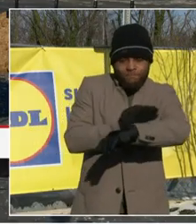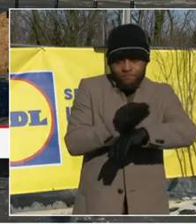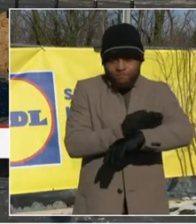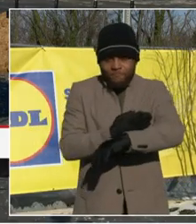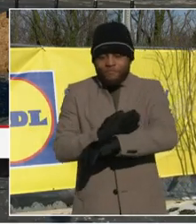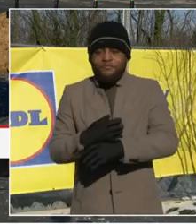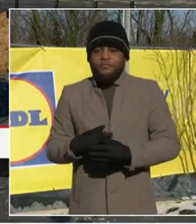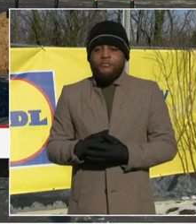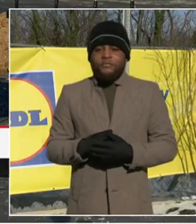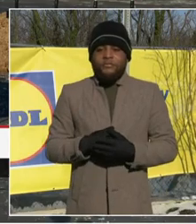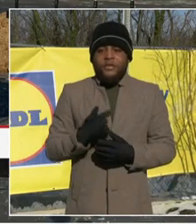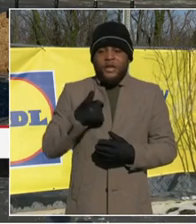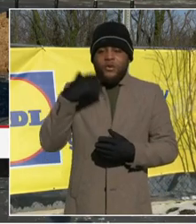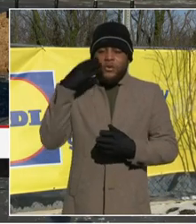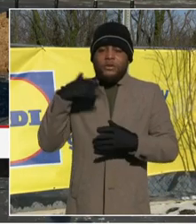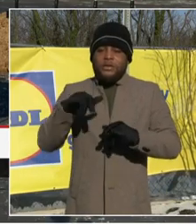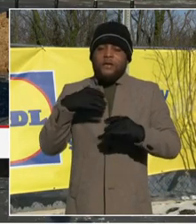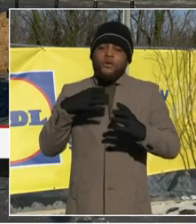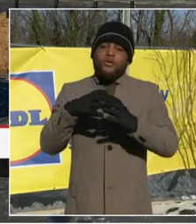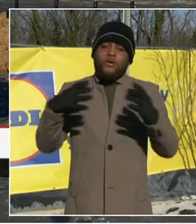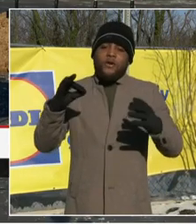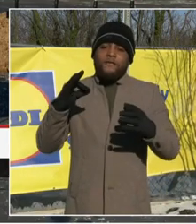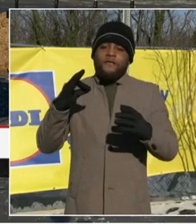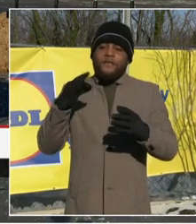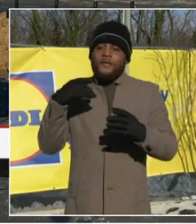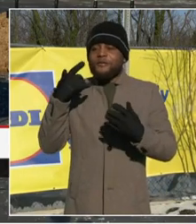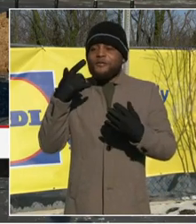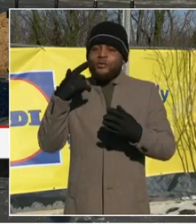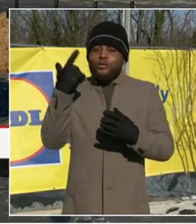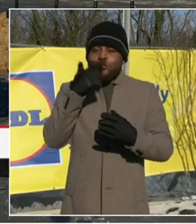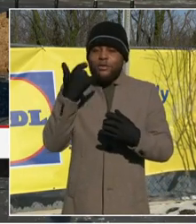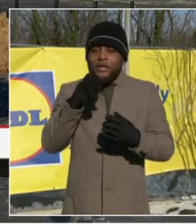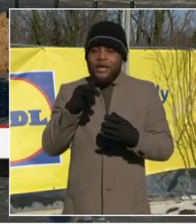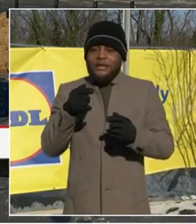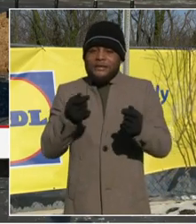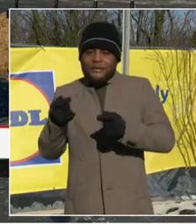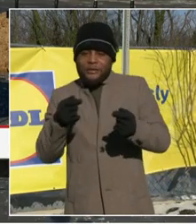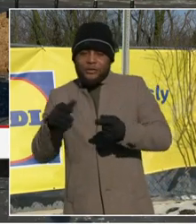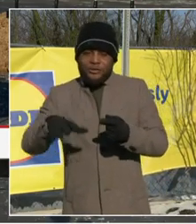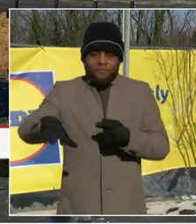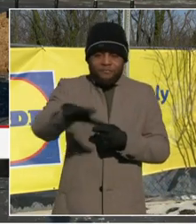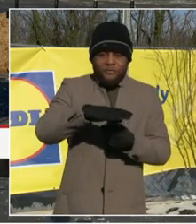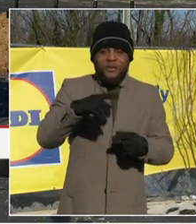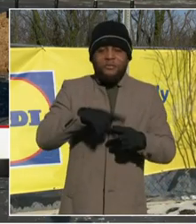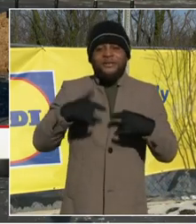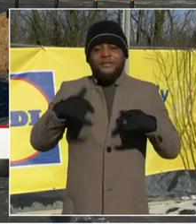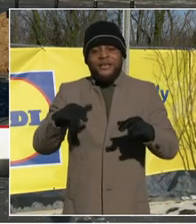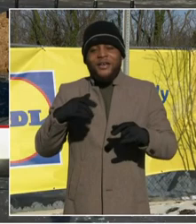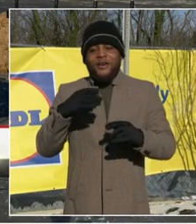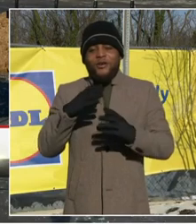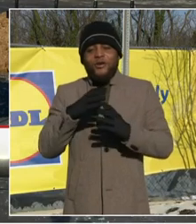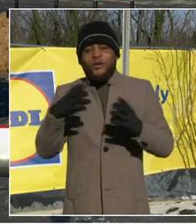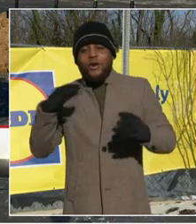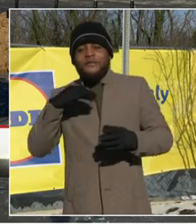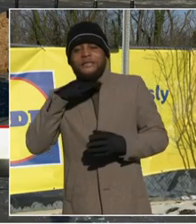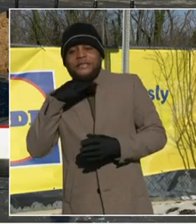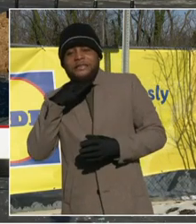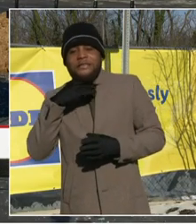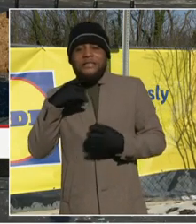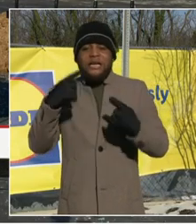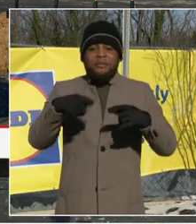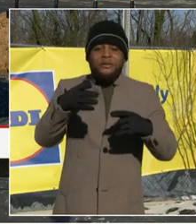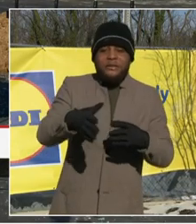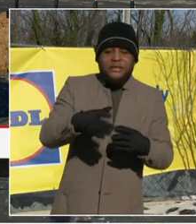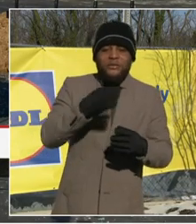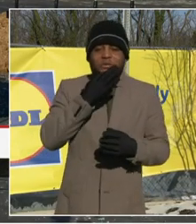equipment, and there'll be workers out here making sure that we deliver on that promise that Ms. Thornhill and the community started many, many